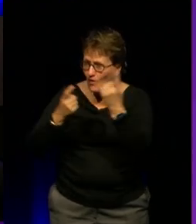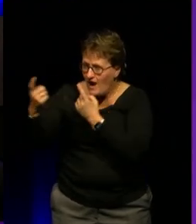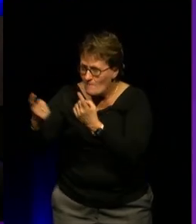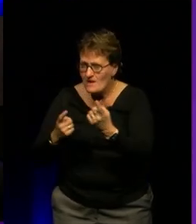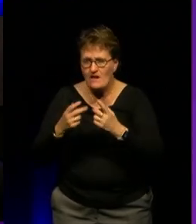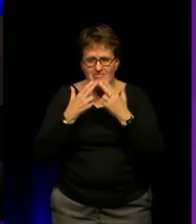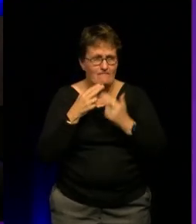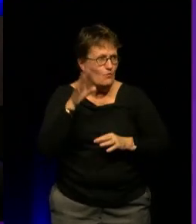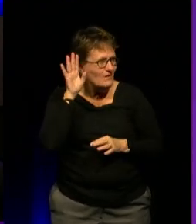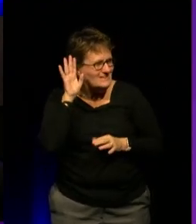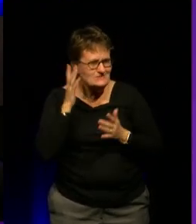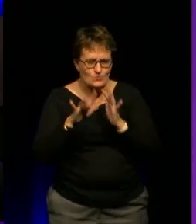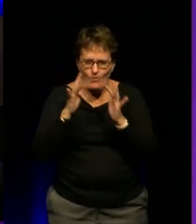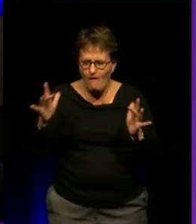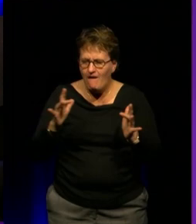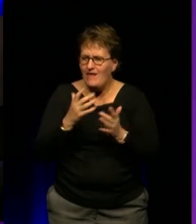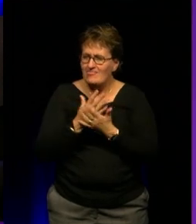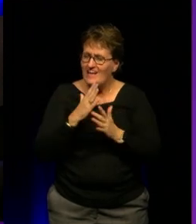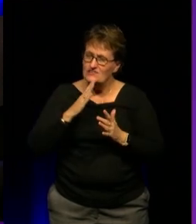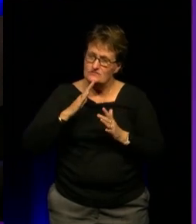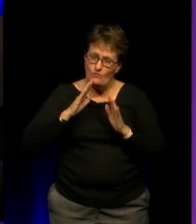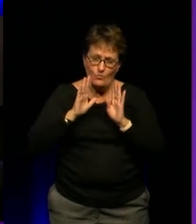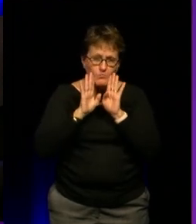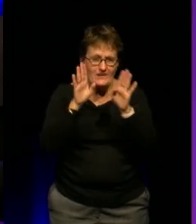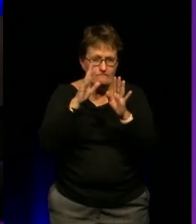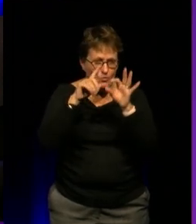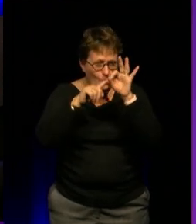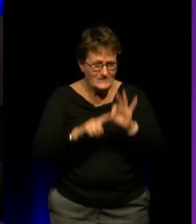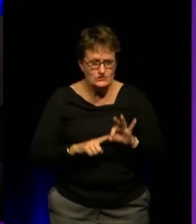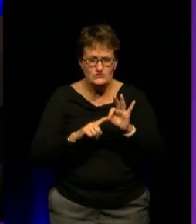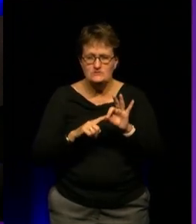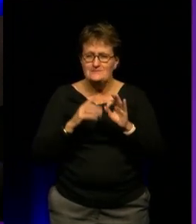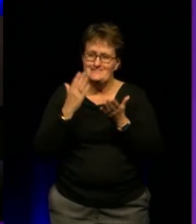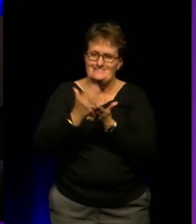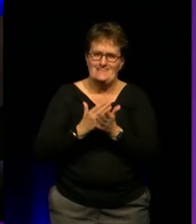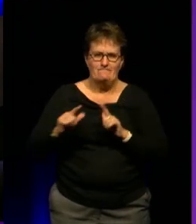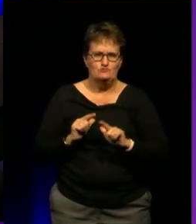and for all of the fabulous questions. Safe travels this evening and good evening.